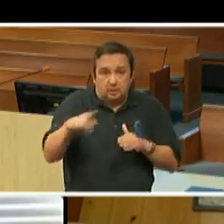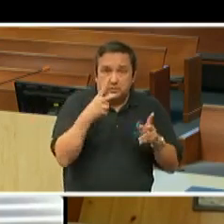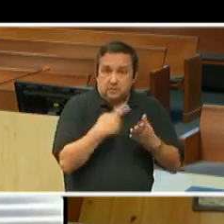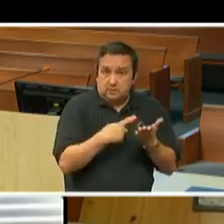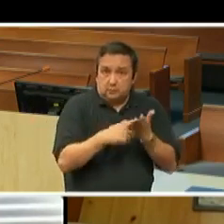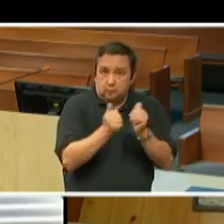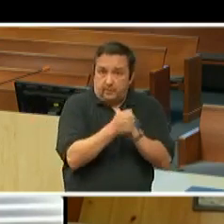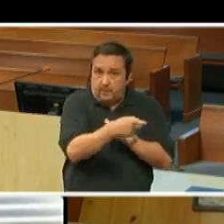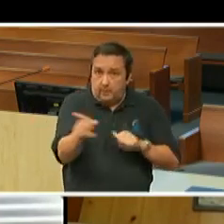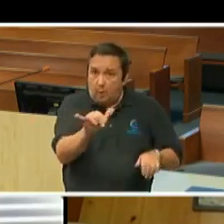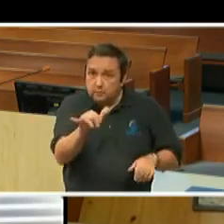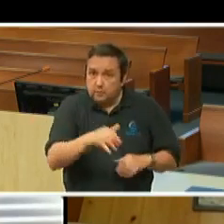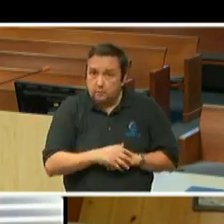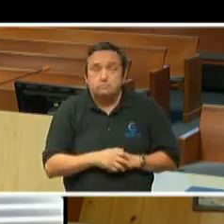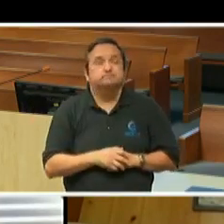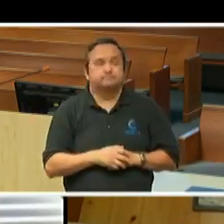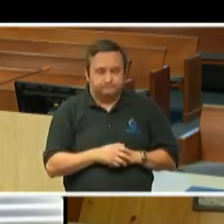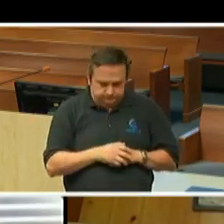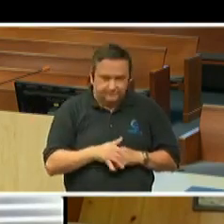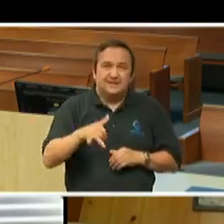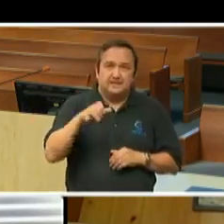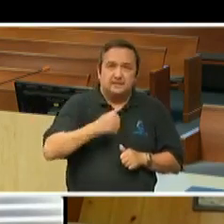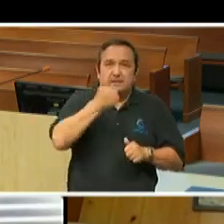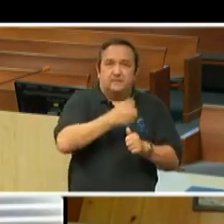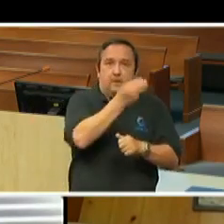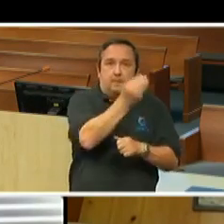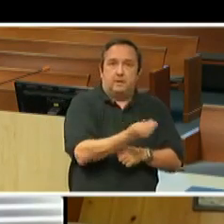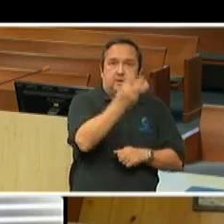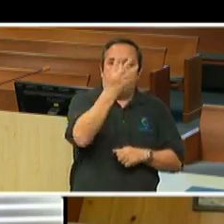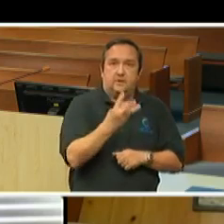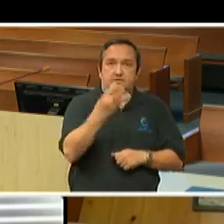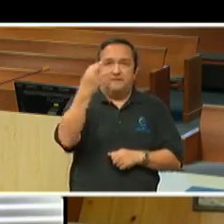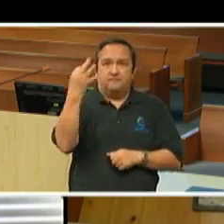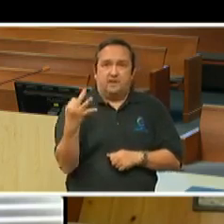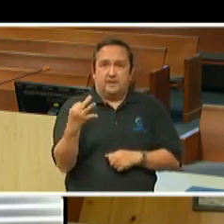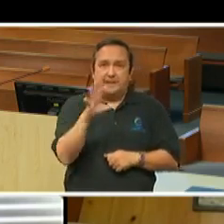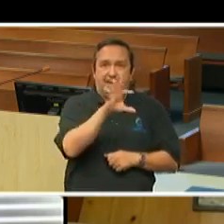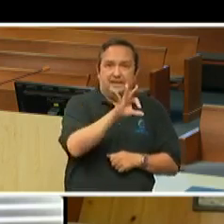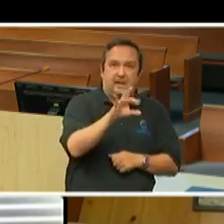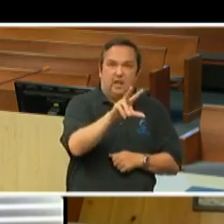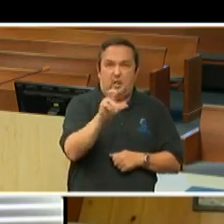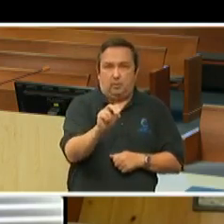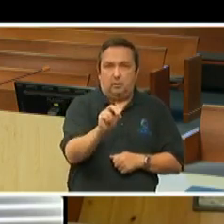also? Yes, every Monday, Wednesday, and Friday at 9:30, okay,